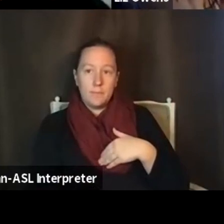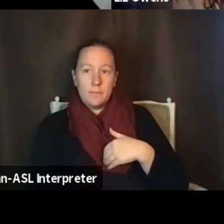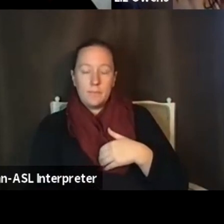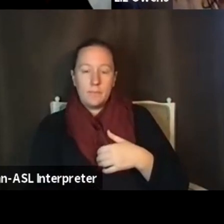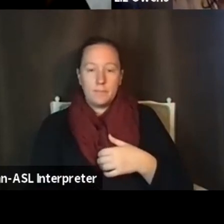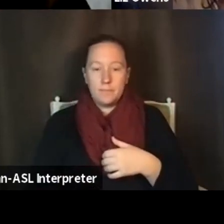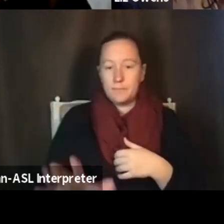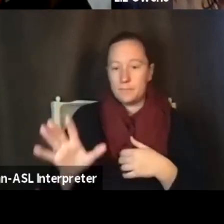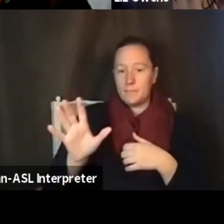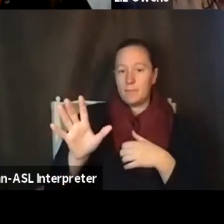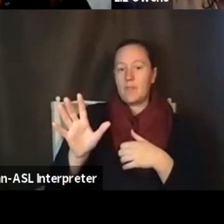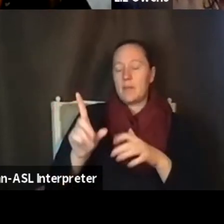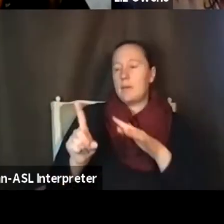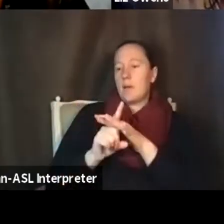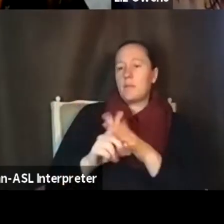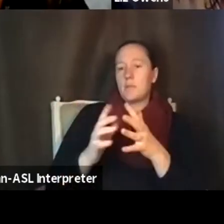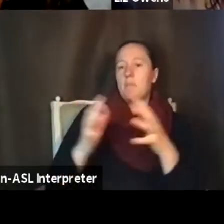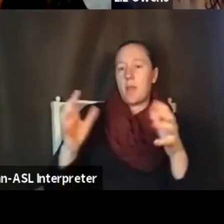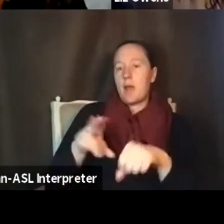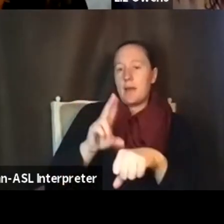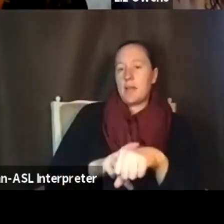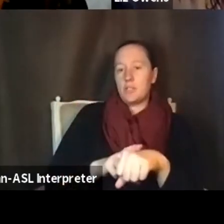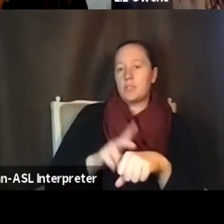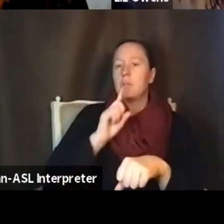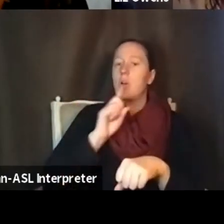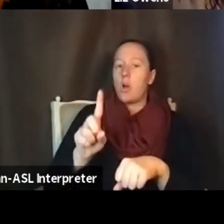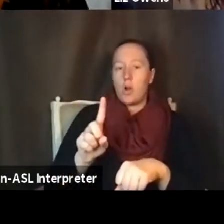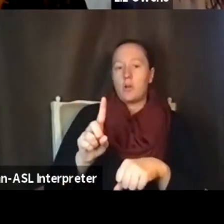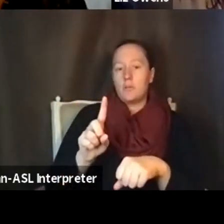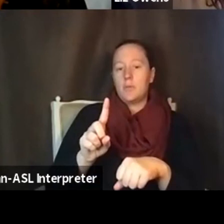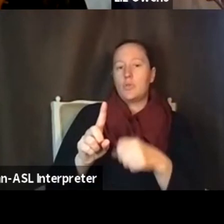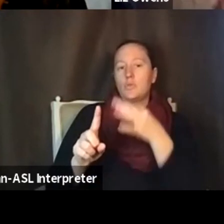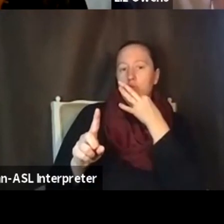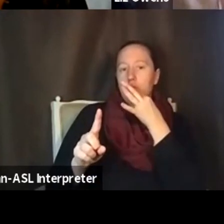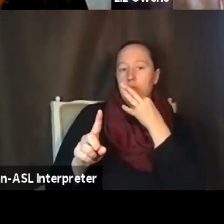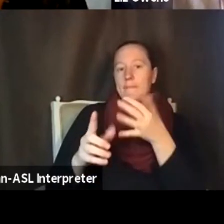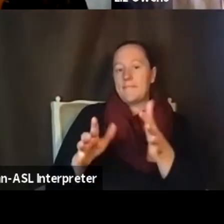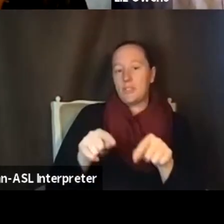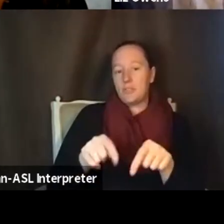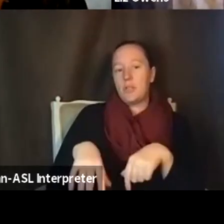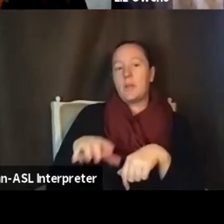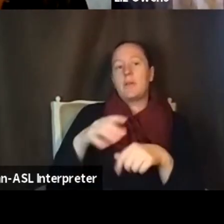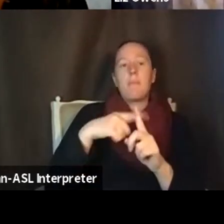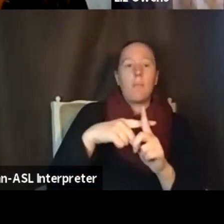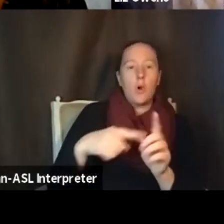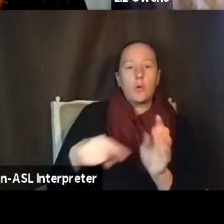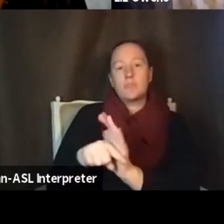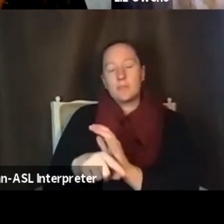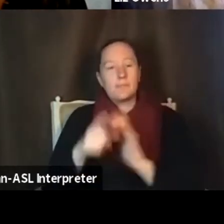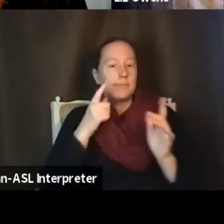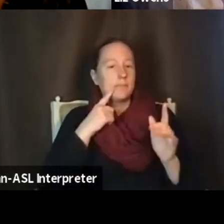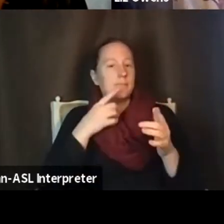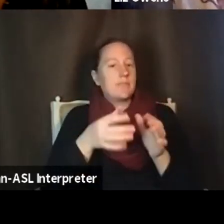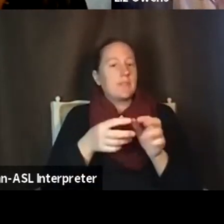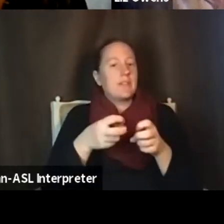It does come up a lot nationally, and there are significant pros and cons. So if it's a difficult decision for a state